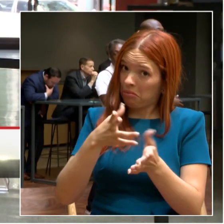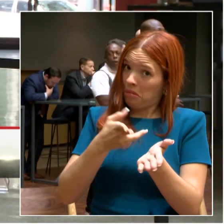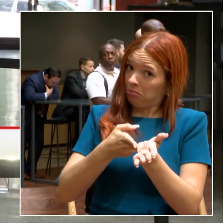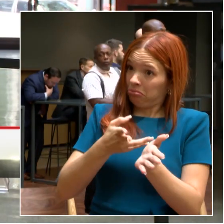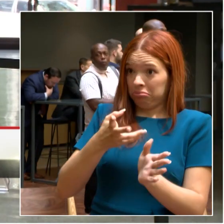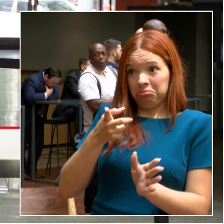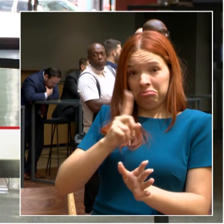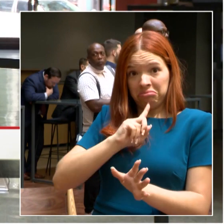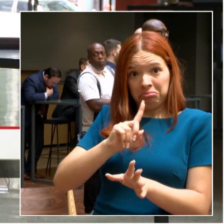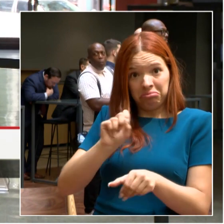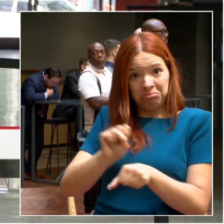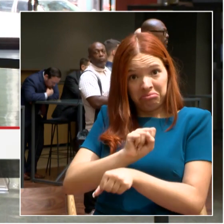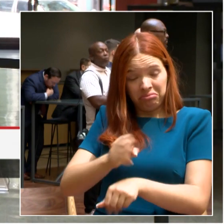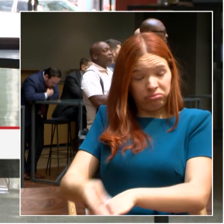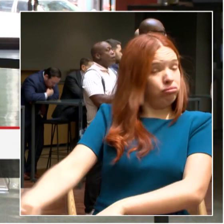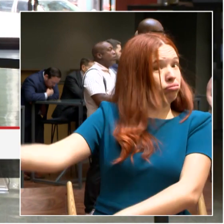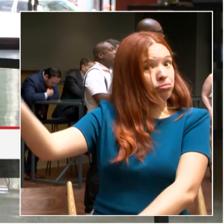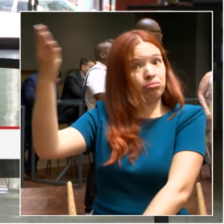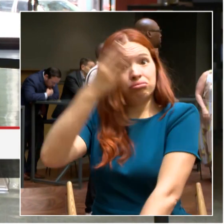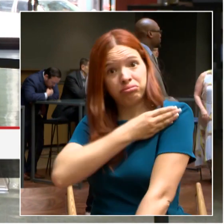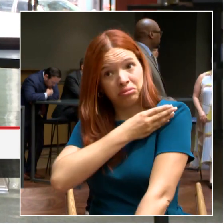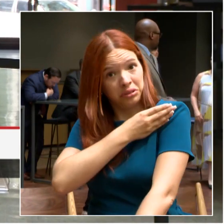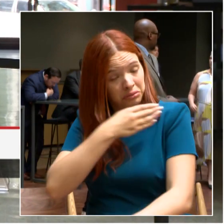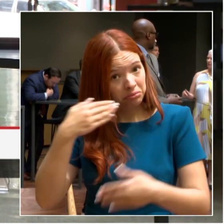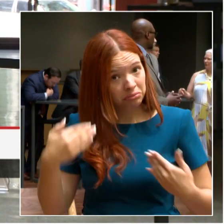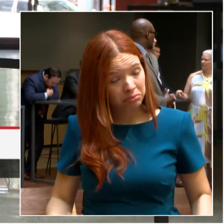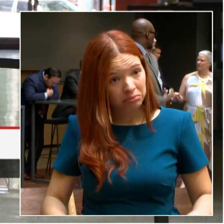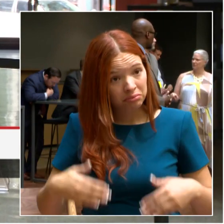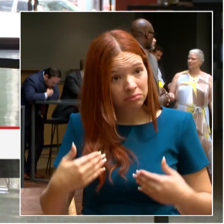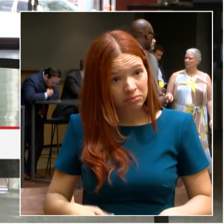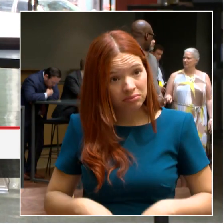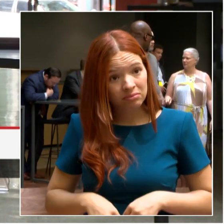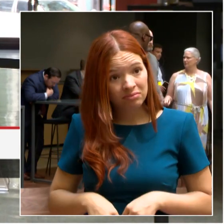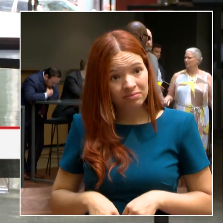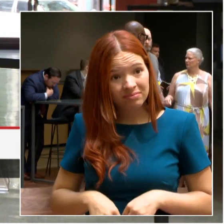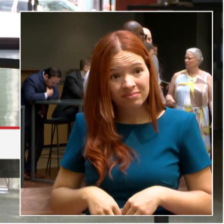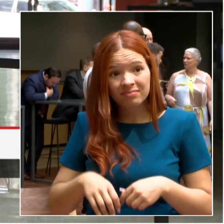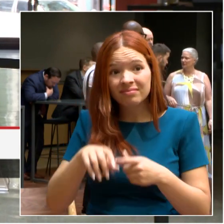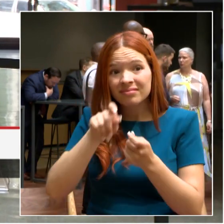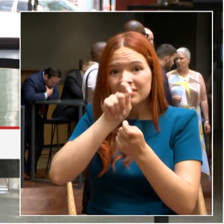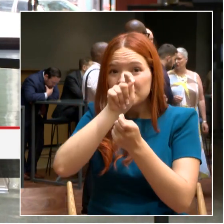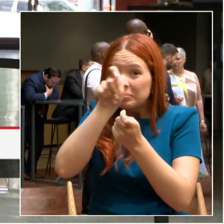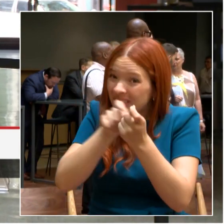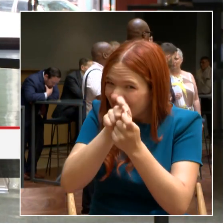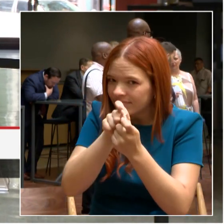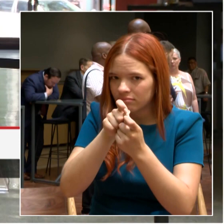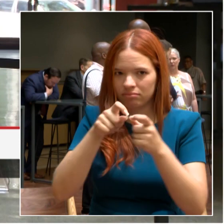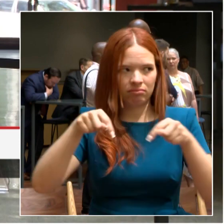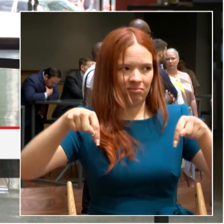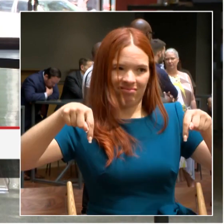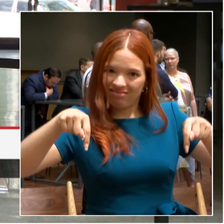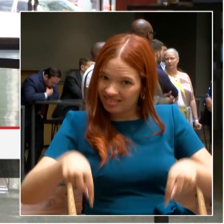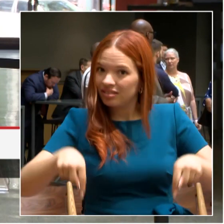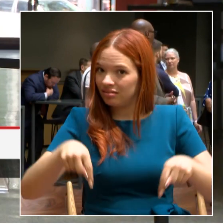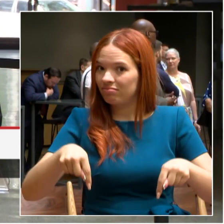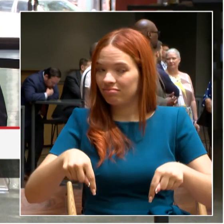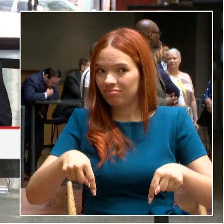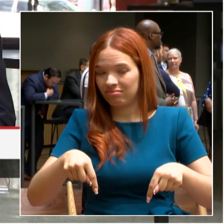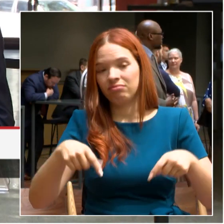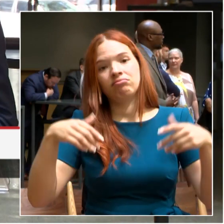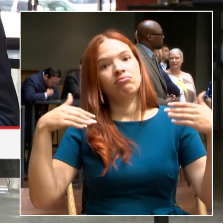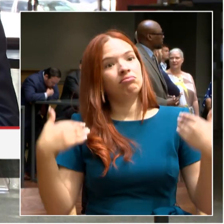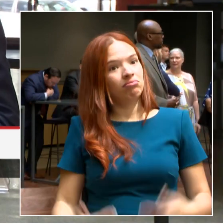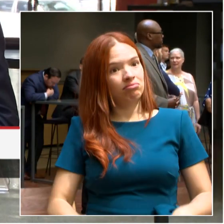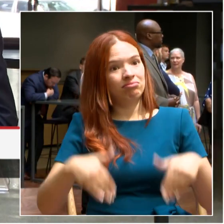is incredibly significant in this region. We're the largest employer in the United States. We have more than 4 million federal